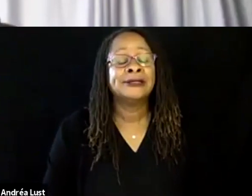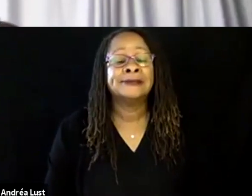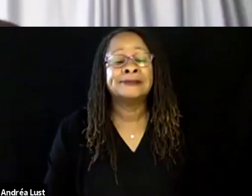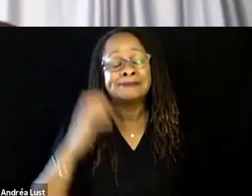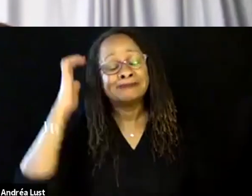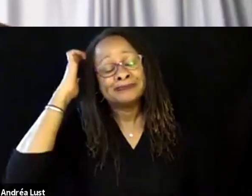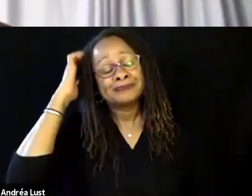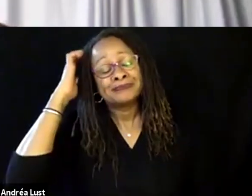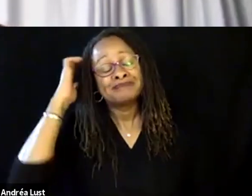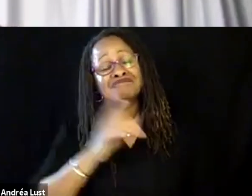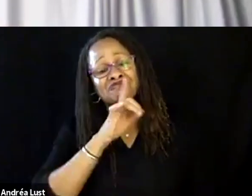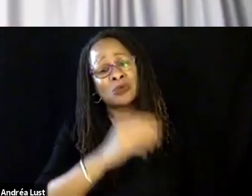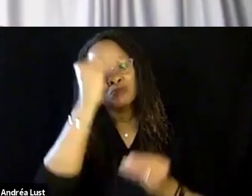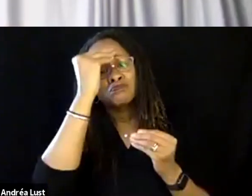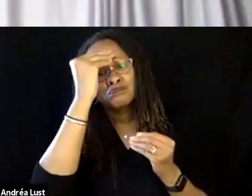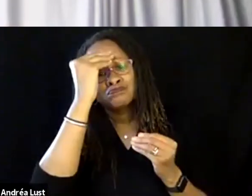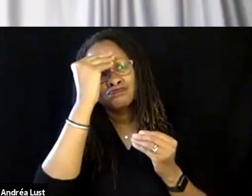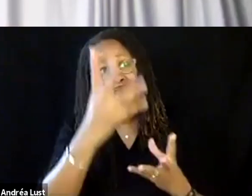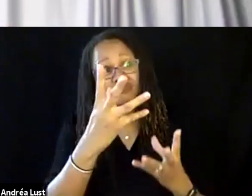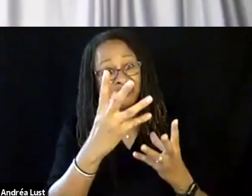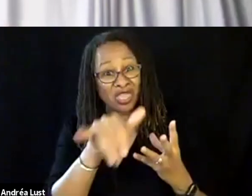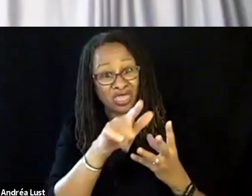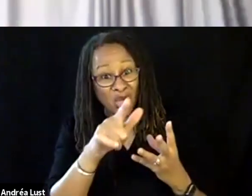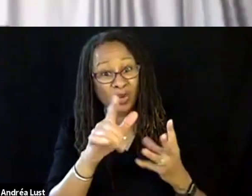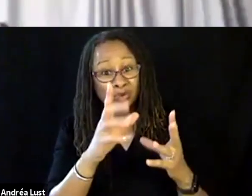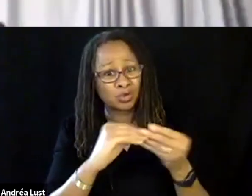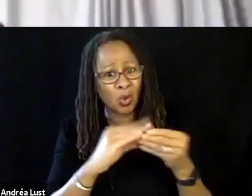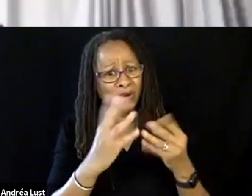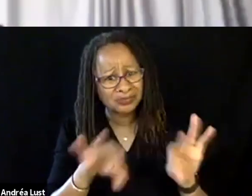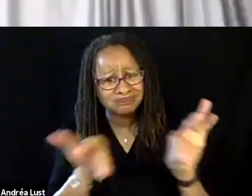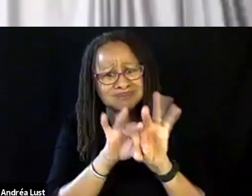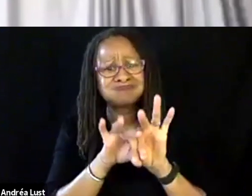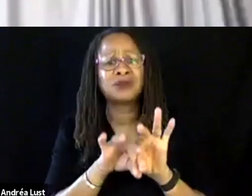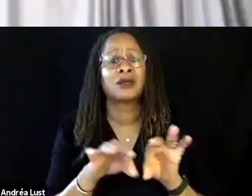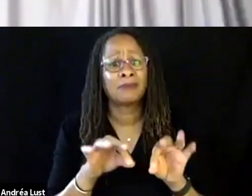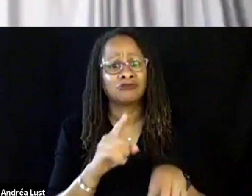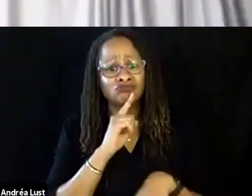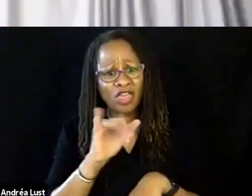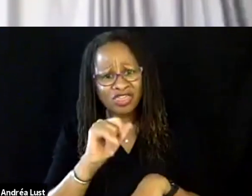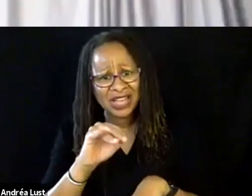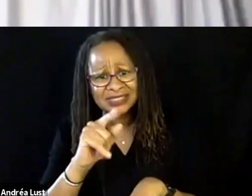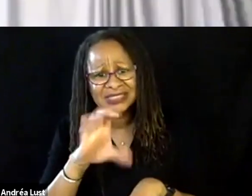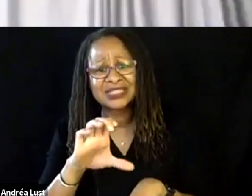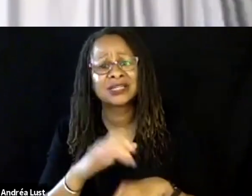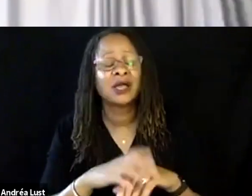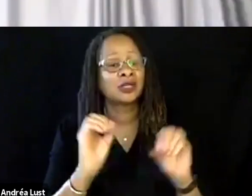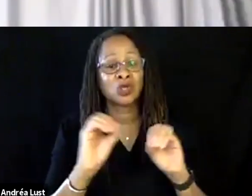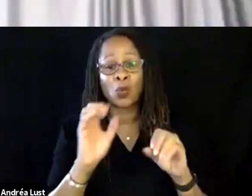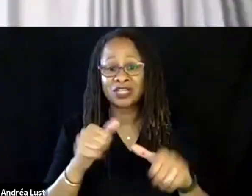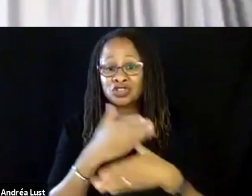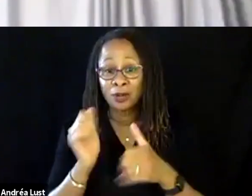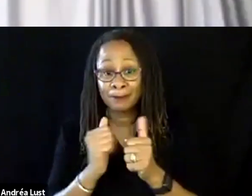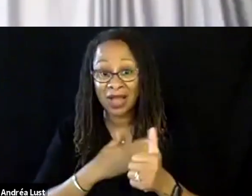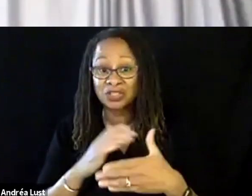it's important to tell those stories, not only that in the right way, but tell it authentically. No one can tell my story the way I tell my